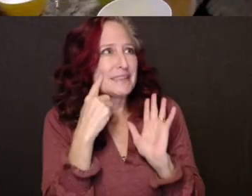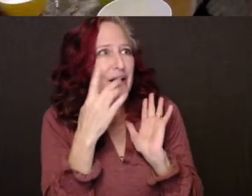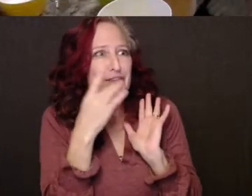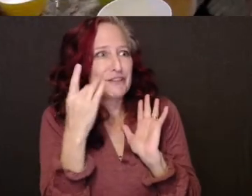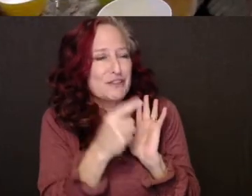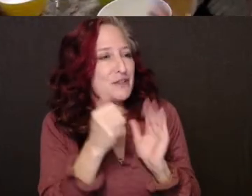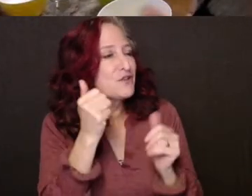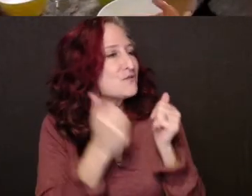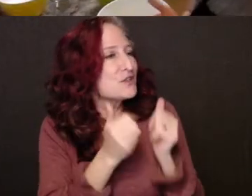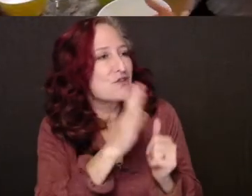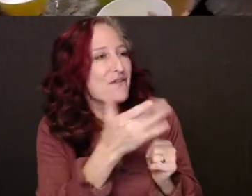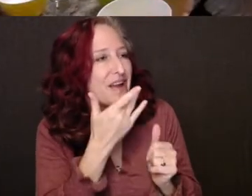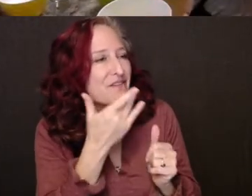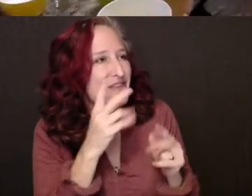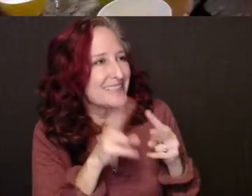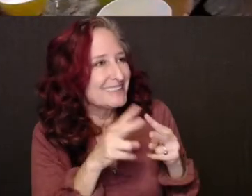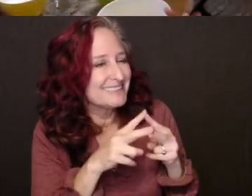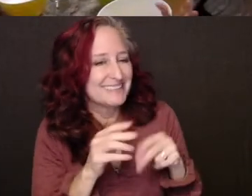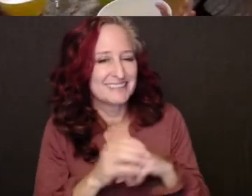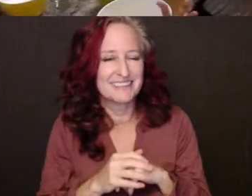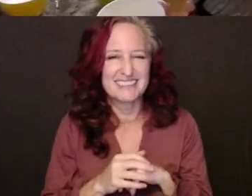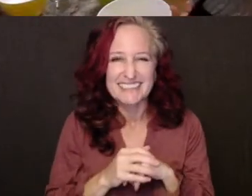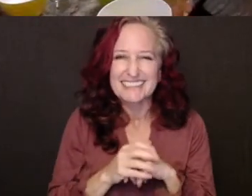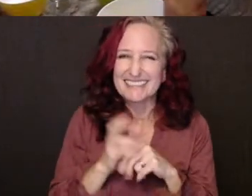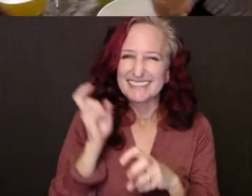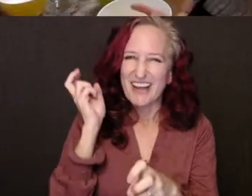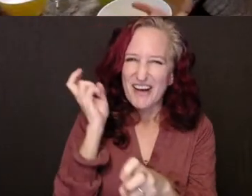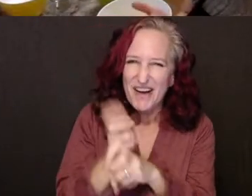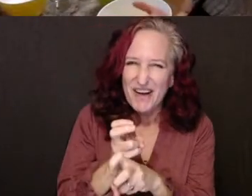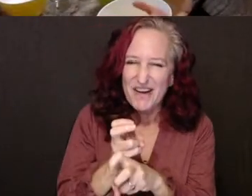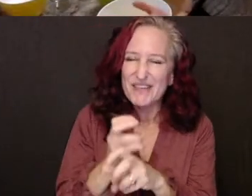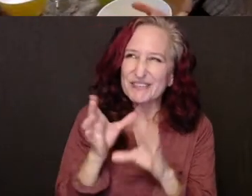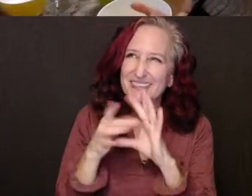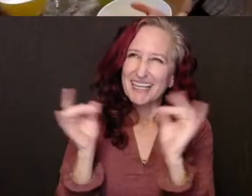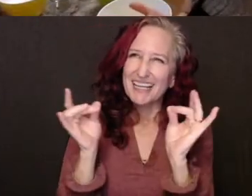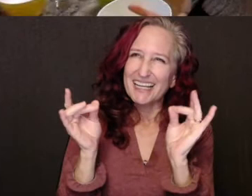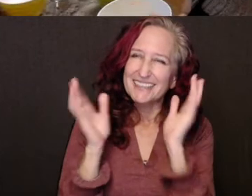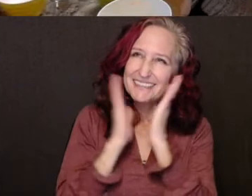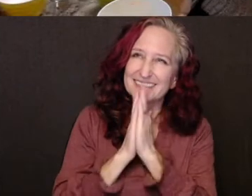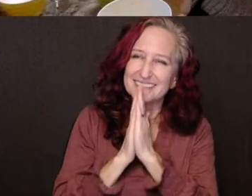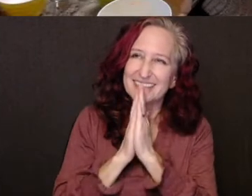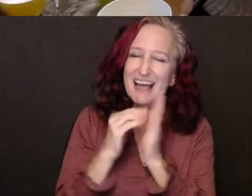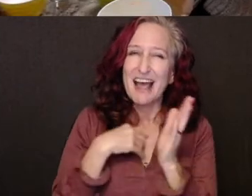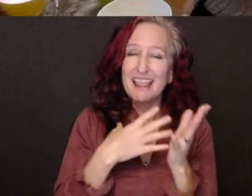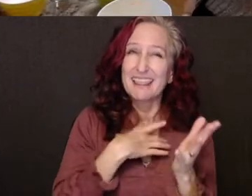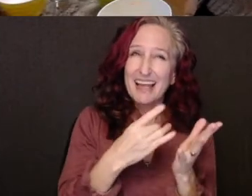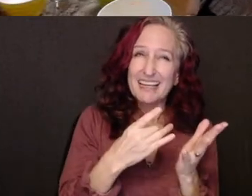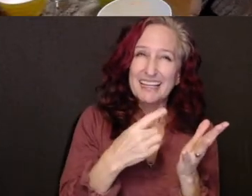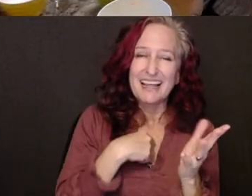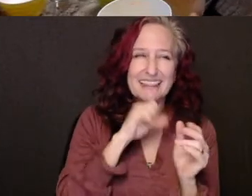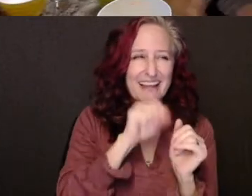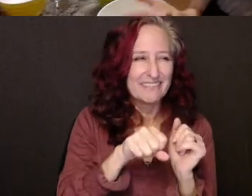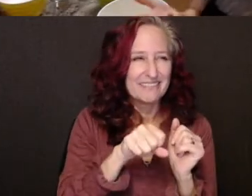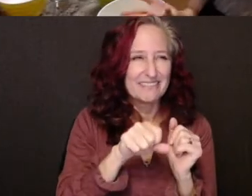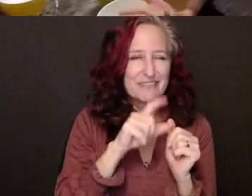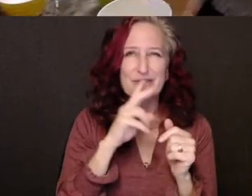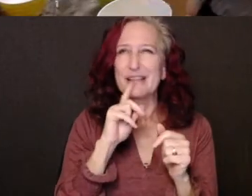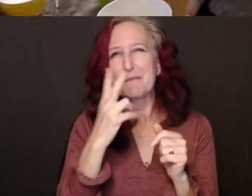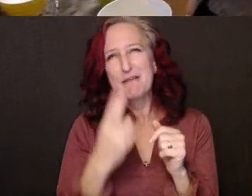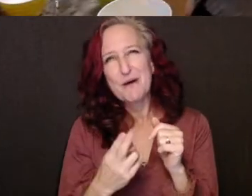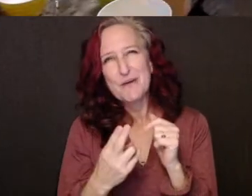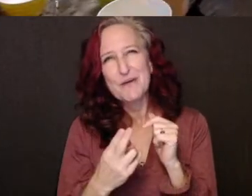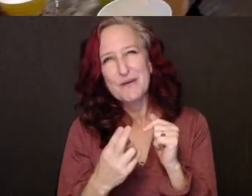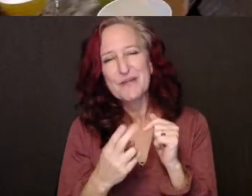we'll have two fillings, one with the caramel filling, and the other filling will be with coconut whipped cream. And of course, it's